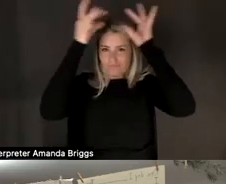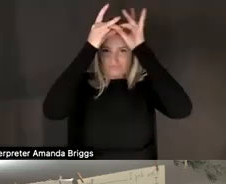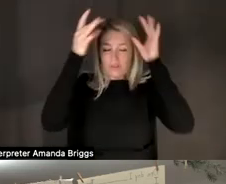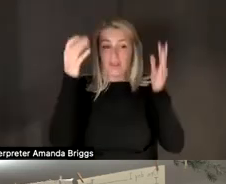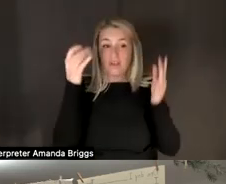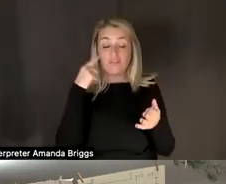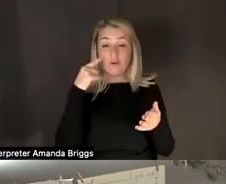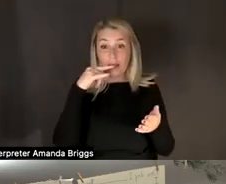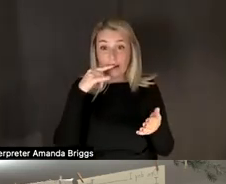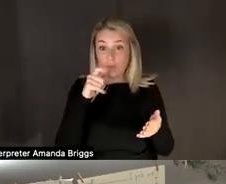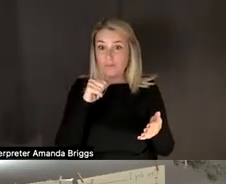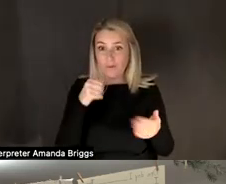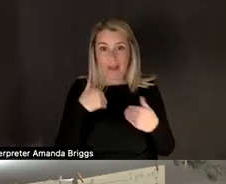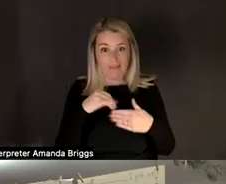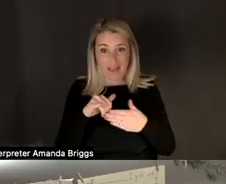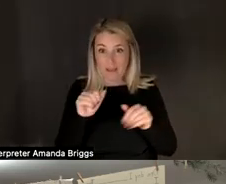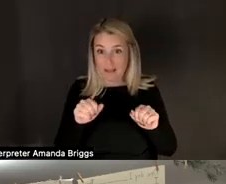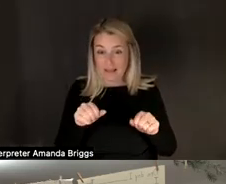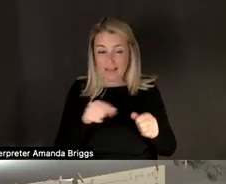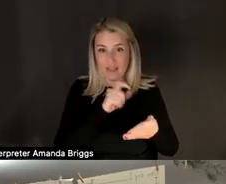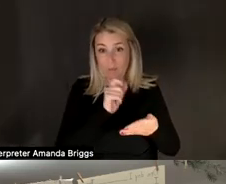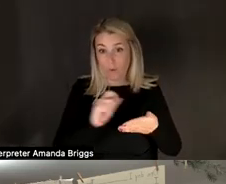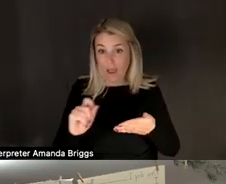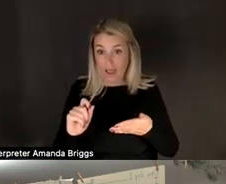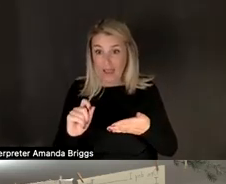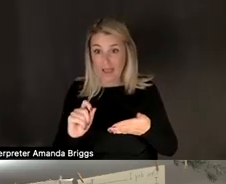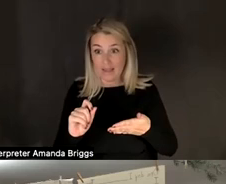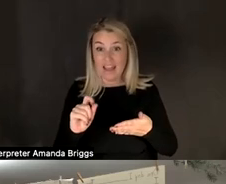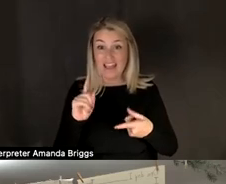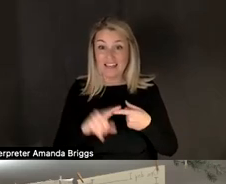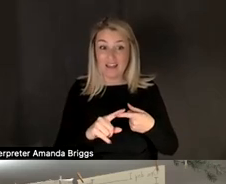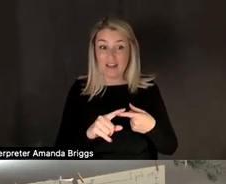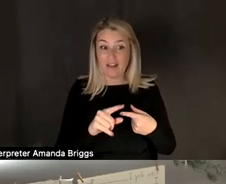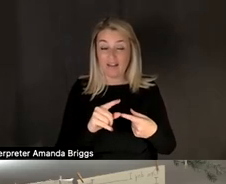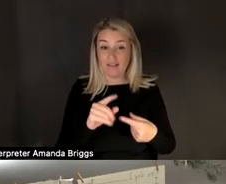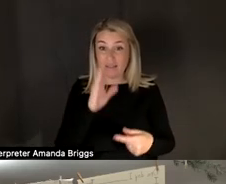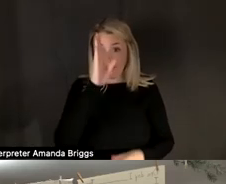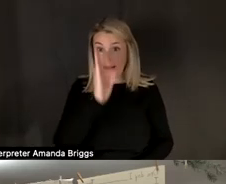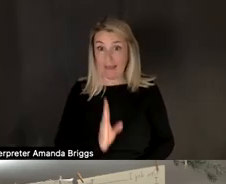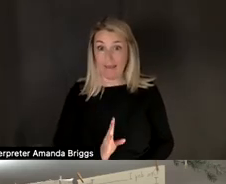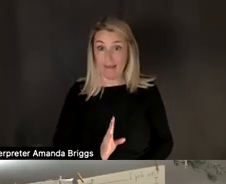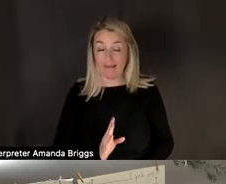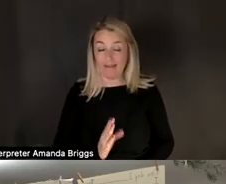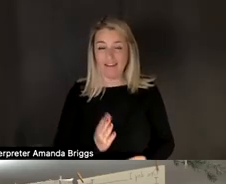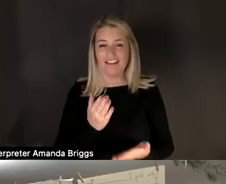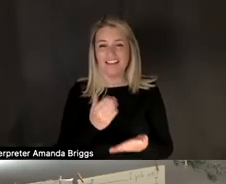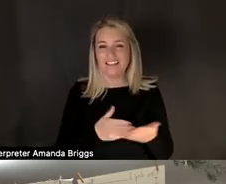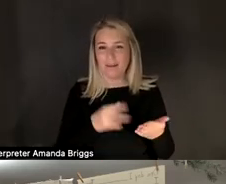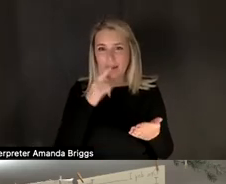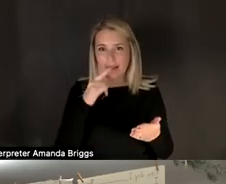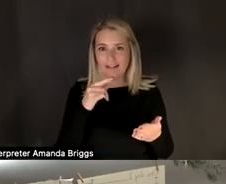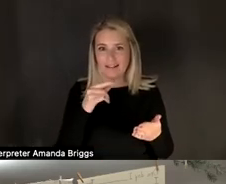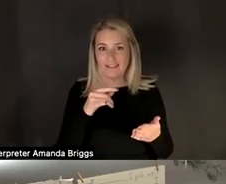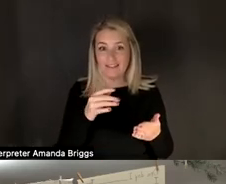write up until their midline. And then, I mean, we even have some kids are so severe that they switch hands and